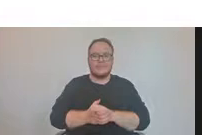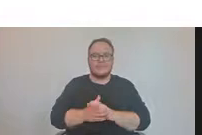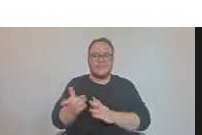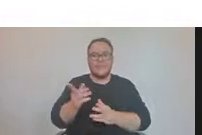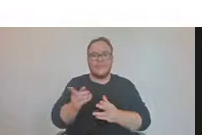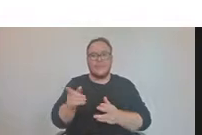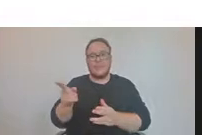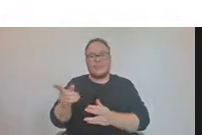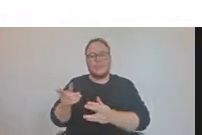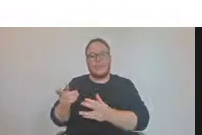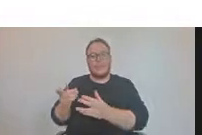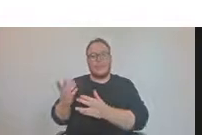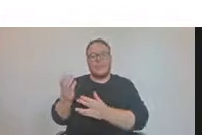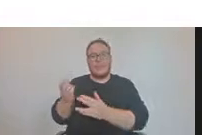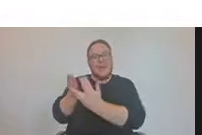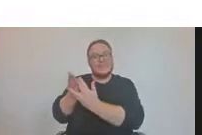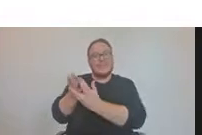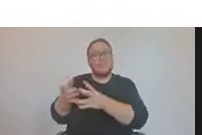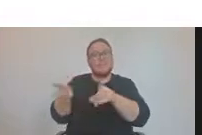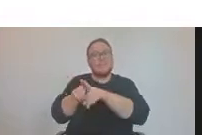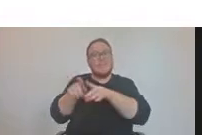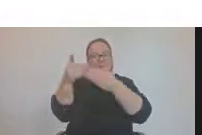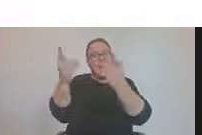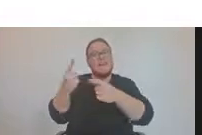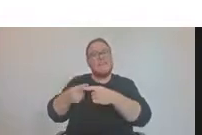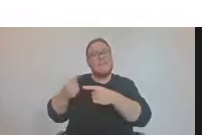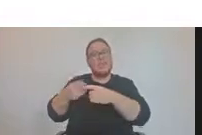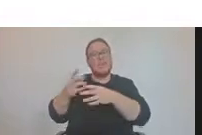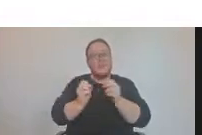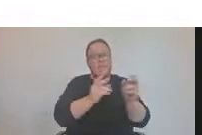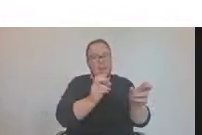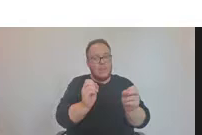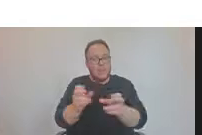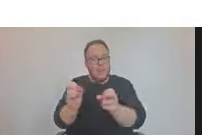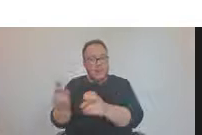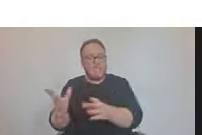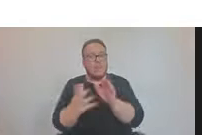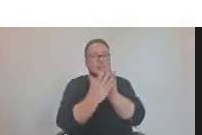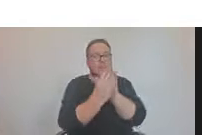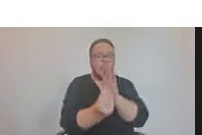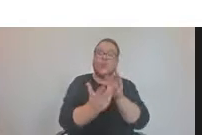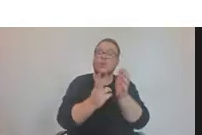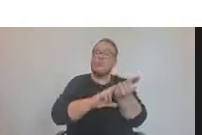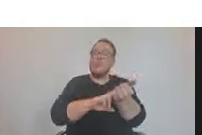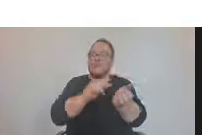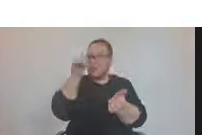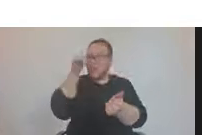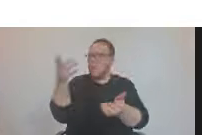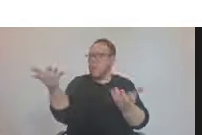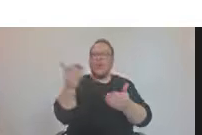care pathways, which again is really, really helpful for them, but also, for instance, GPs who know where to refer those